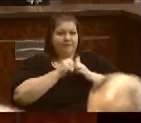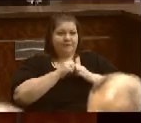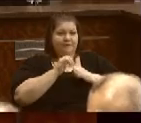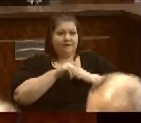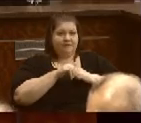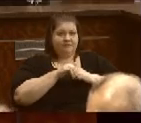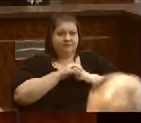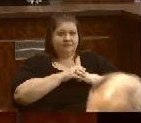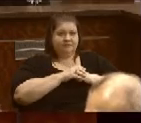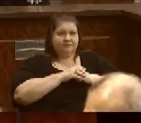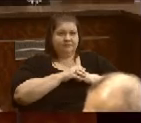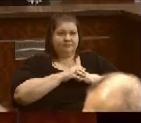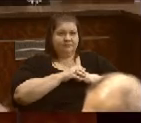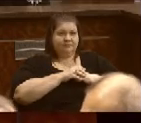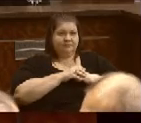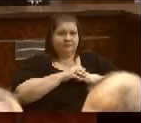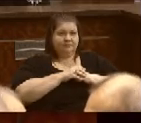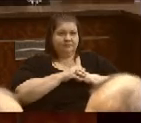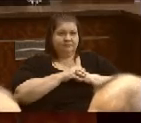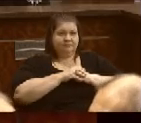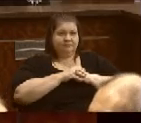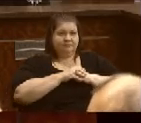Brock.